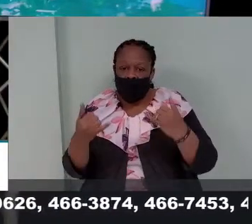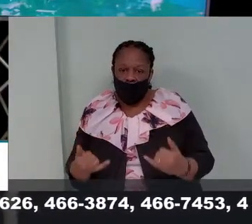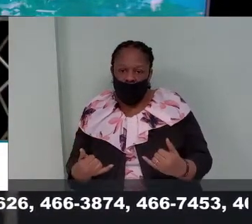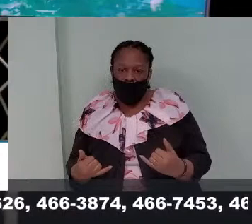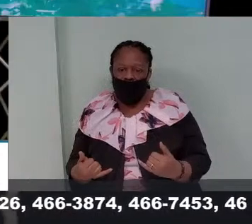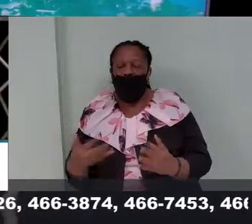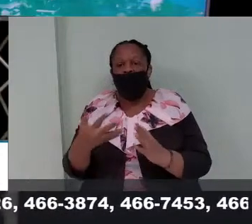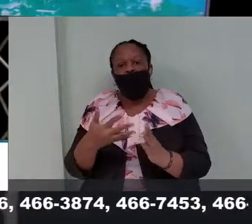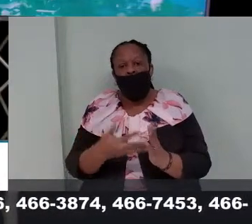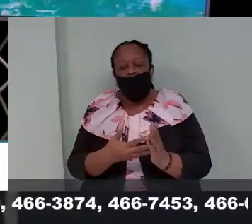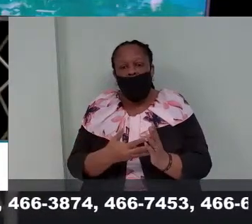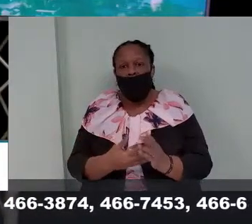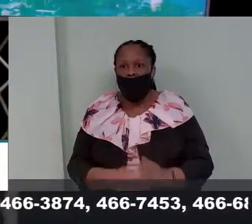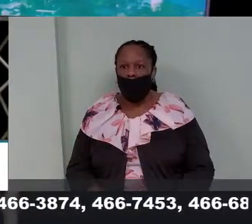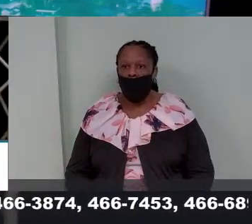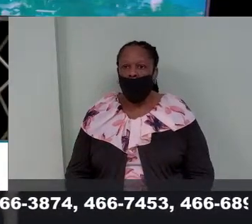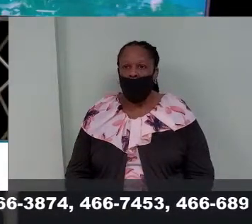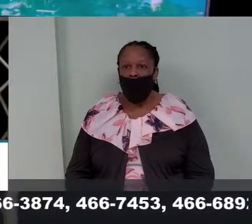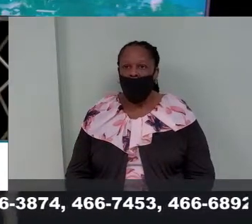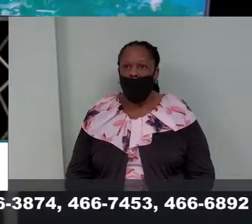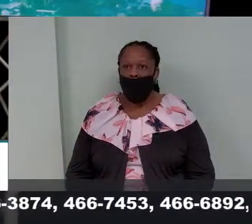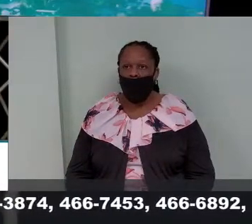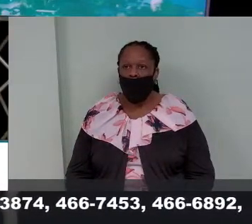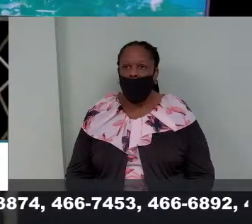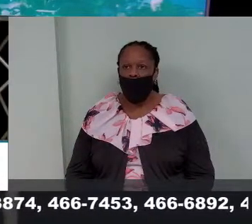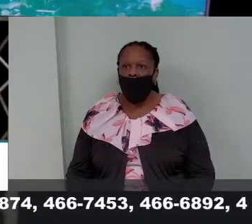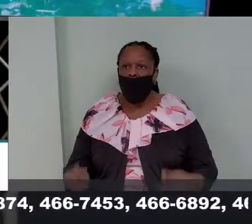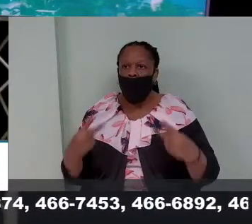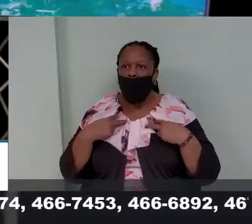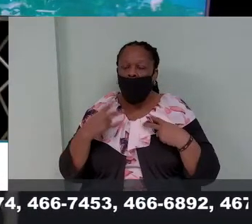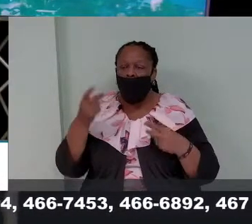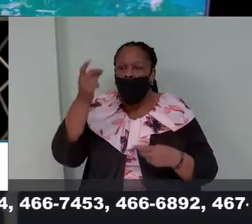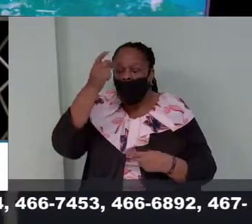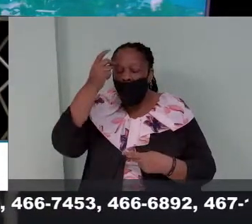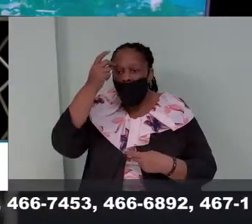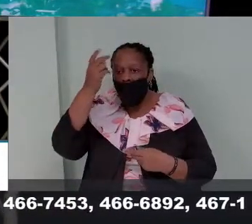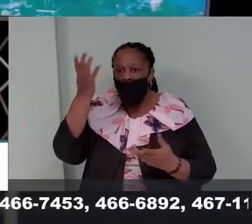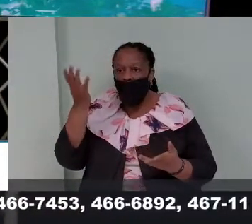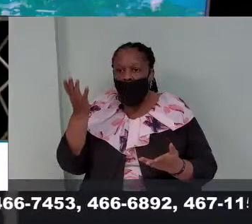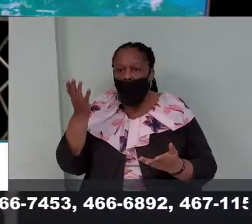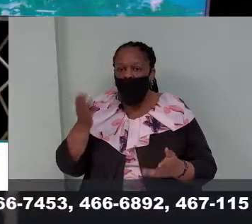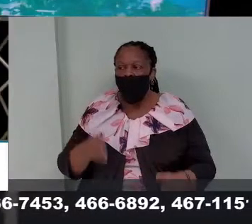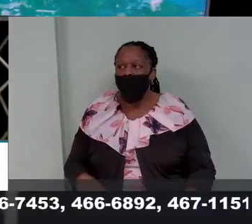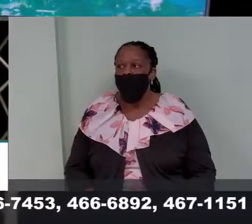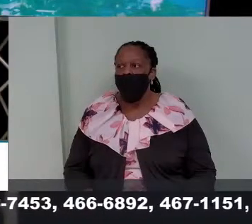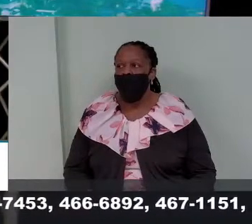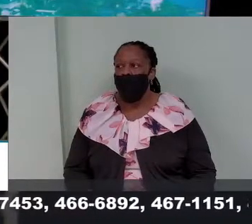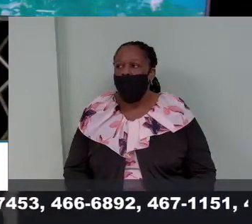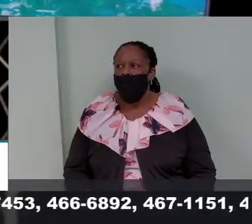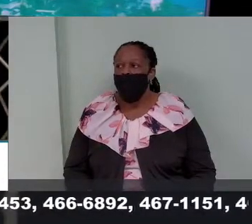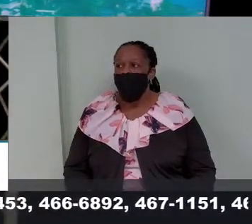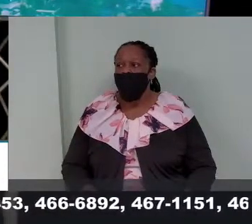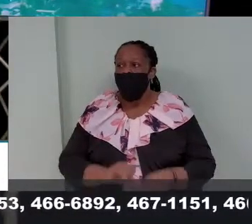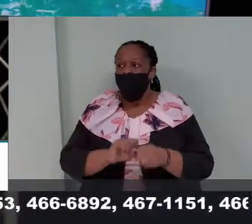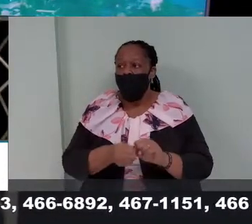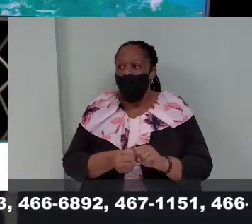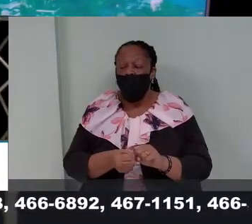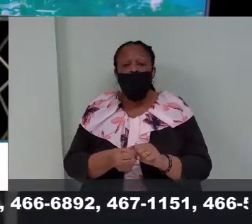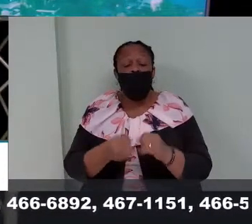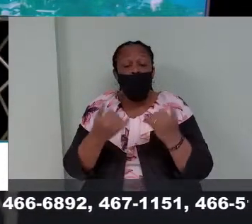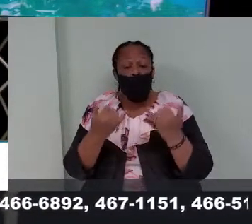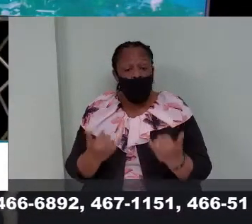visit some bars or several restaurants, as the article would have depicted. And yes, there are several persons who have been